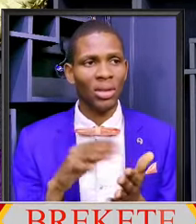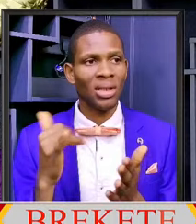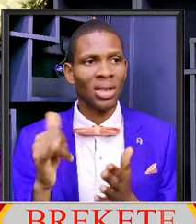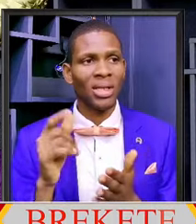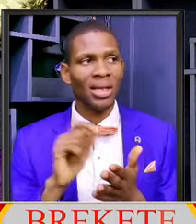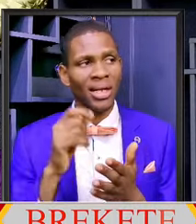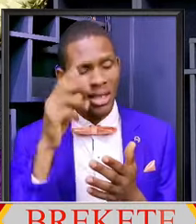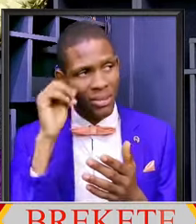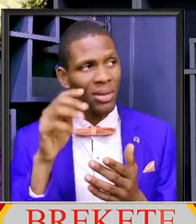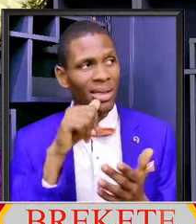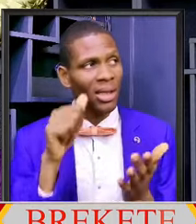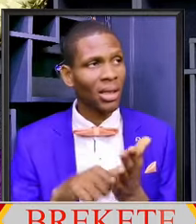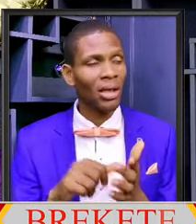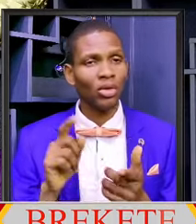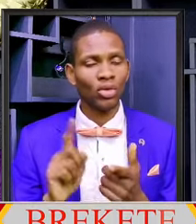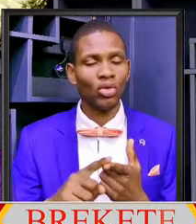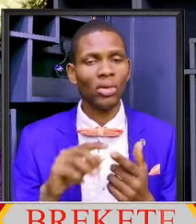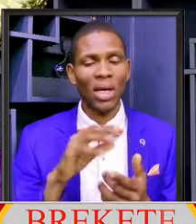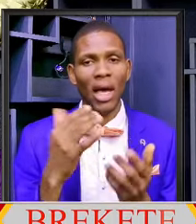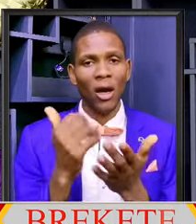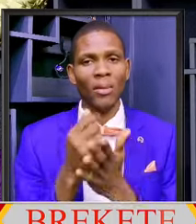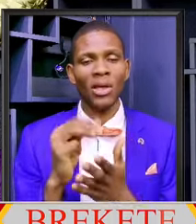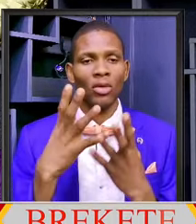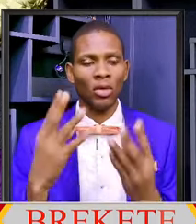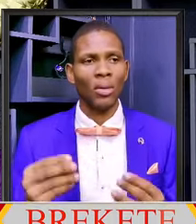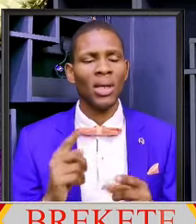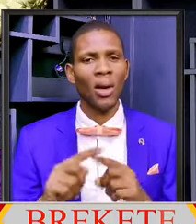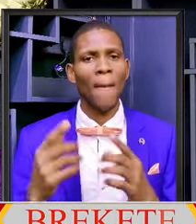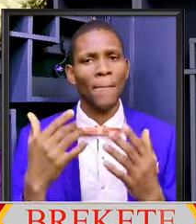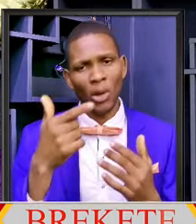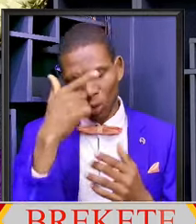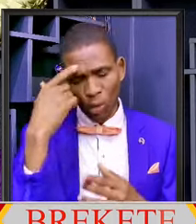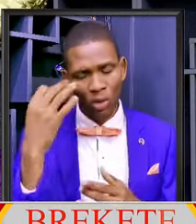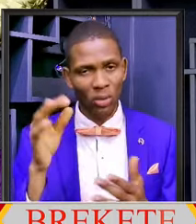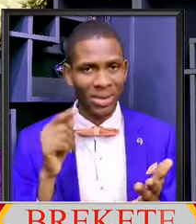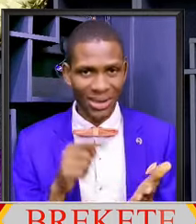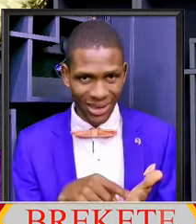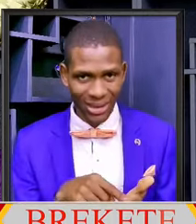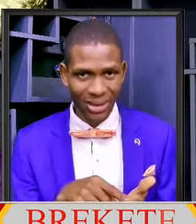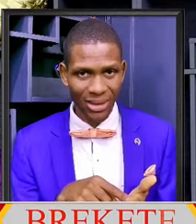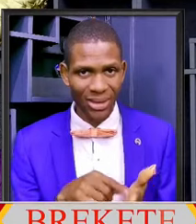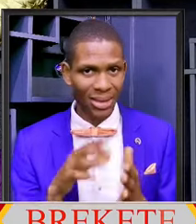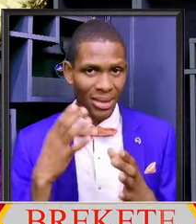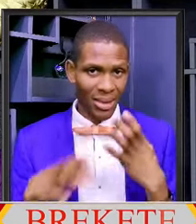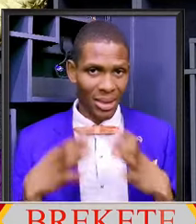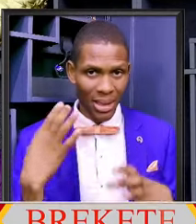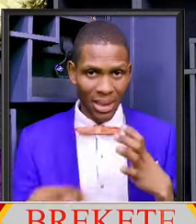say make I mediate. But because of this,